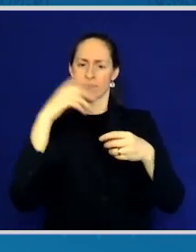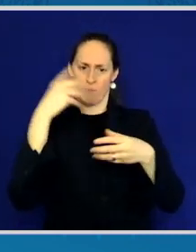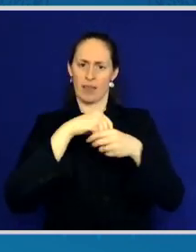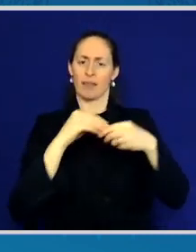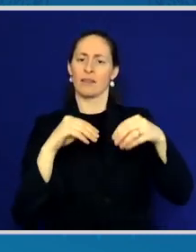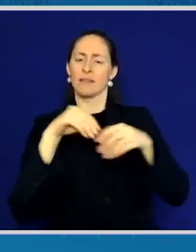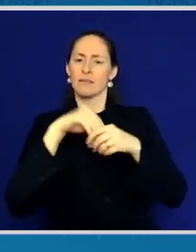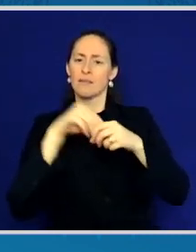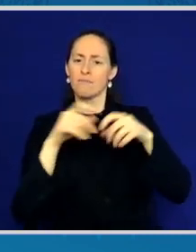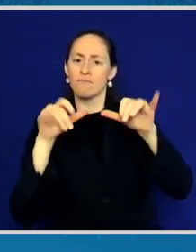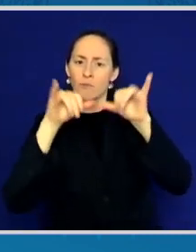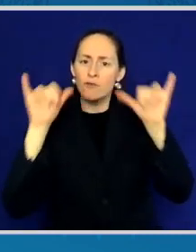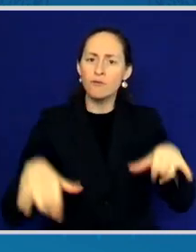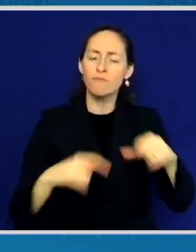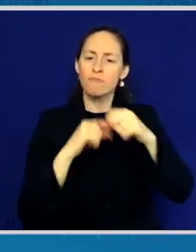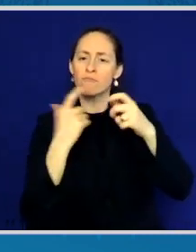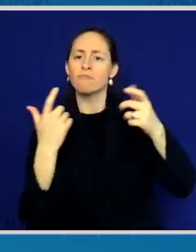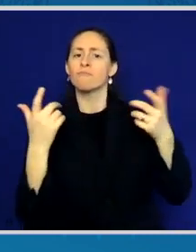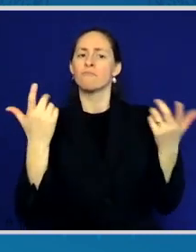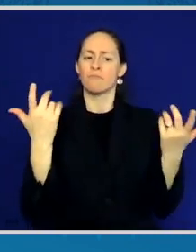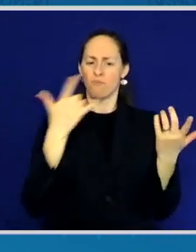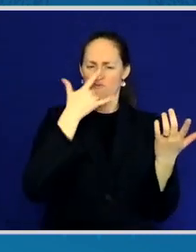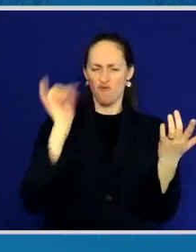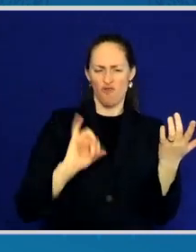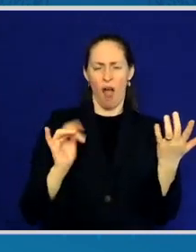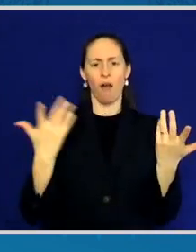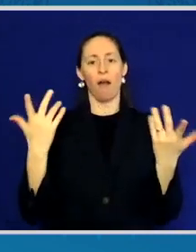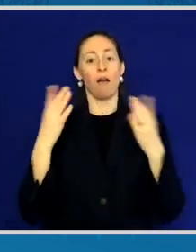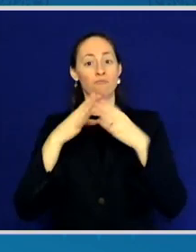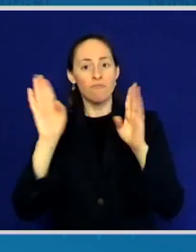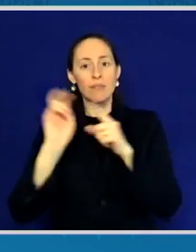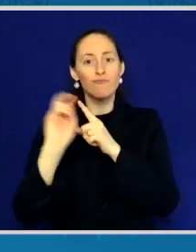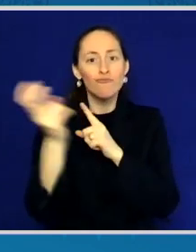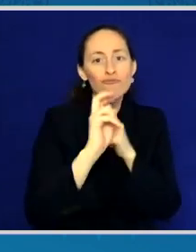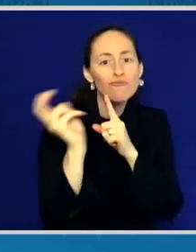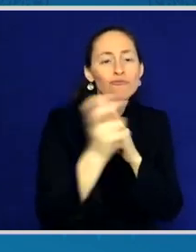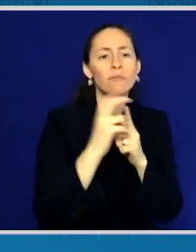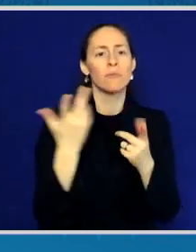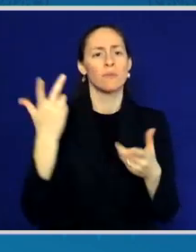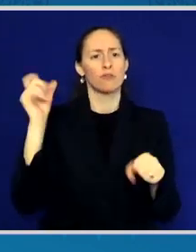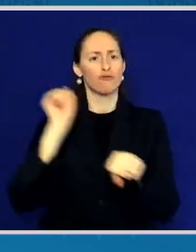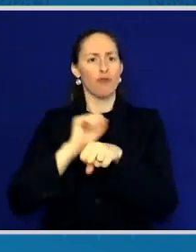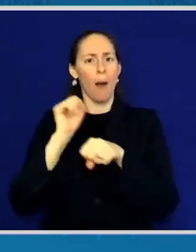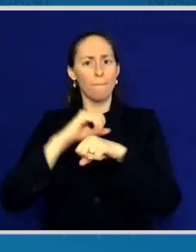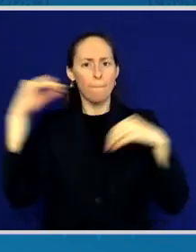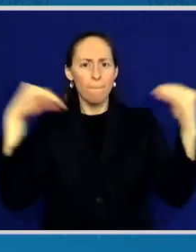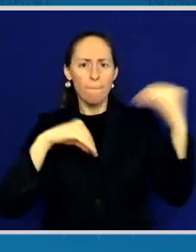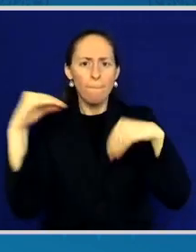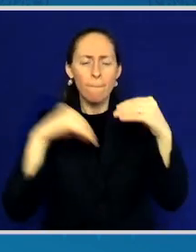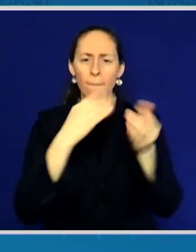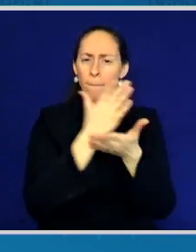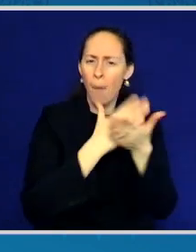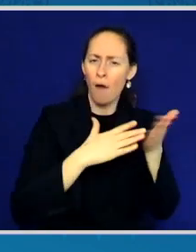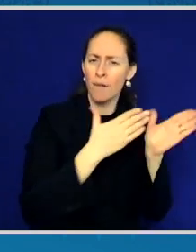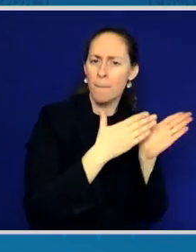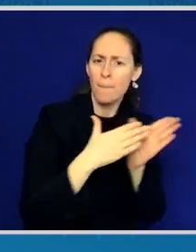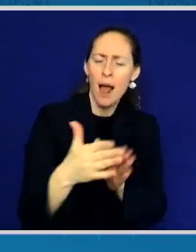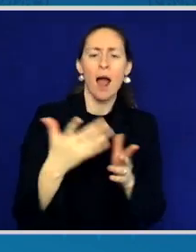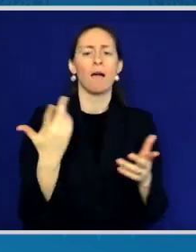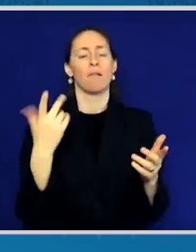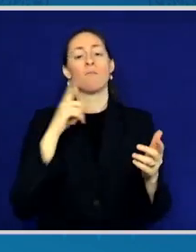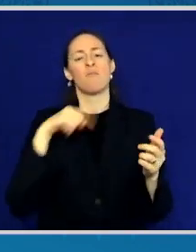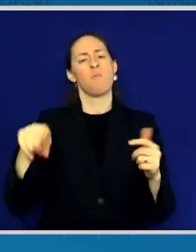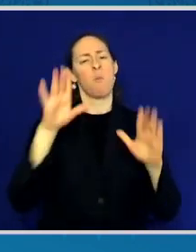are the jobs about all of the folks who work to make public transit work, including a wonderful leader that we talked to before we walked in